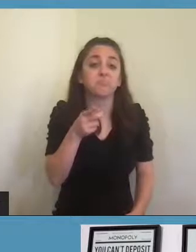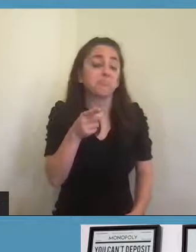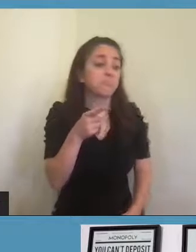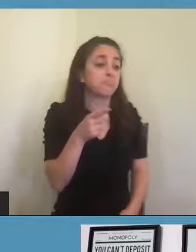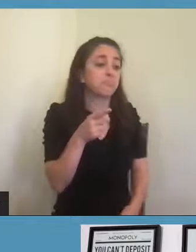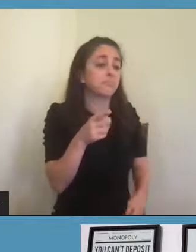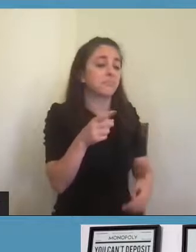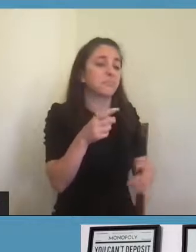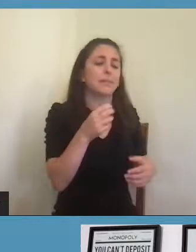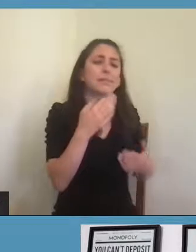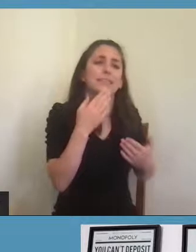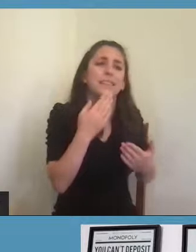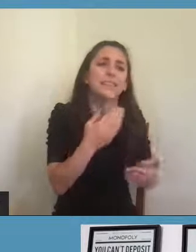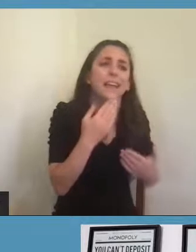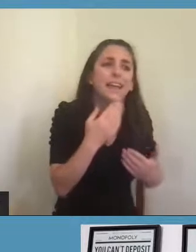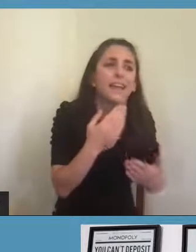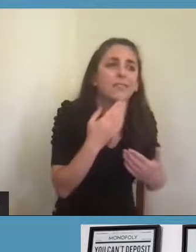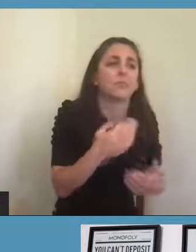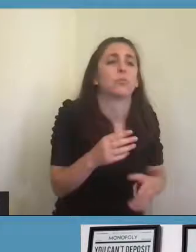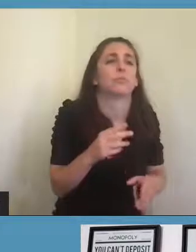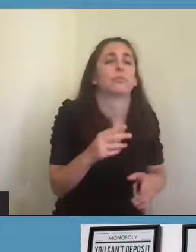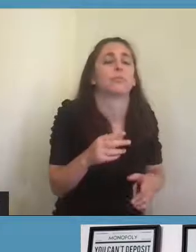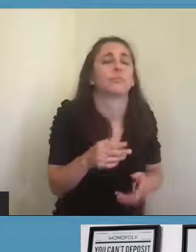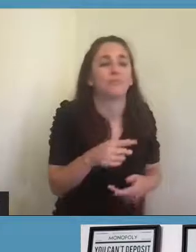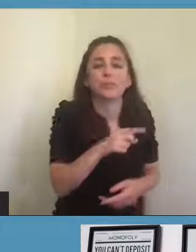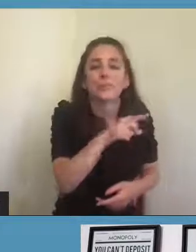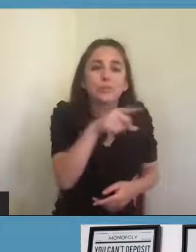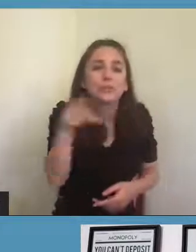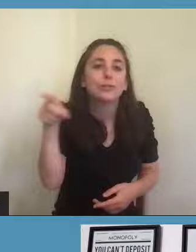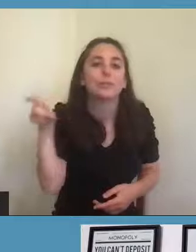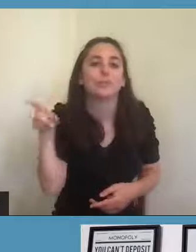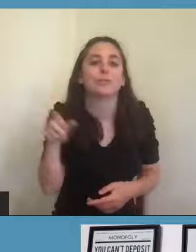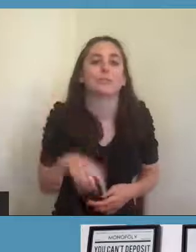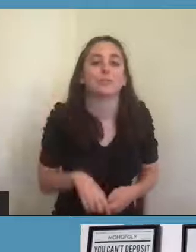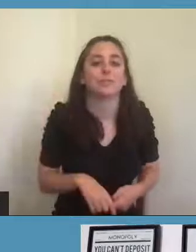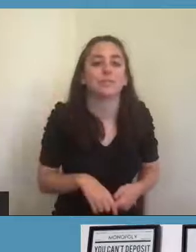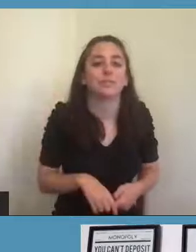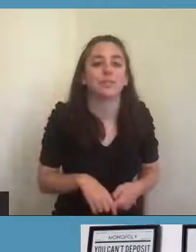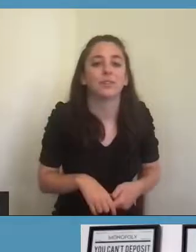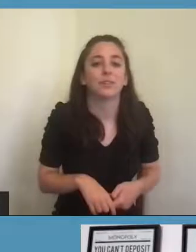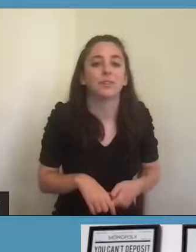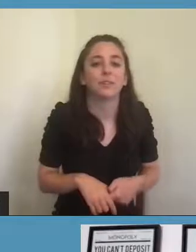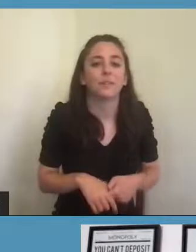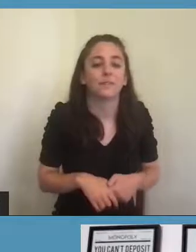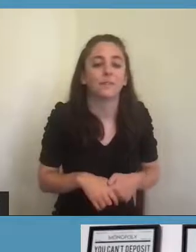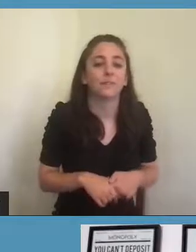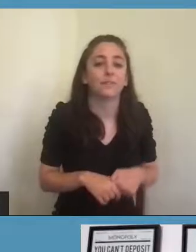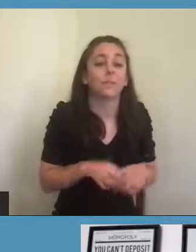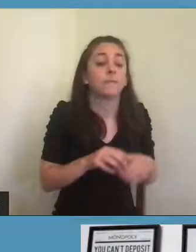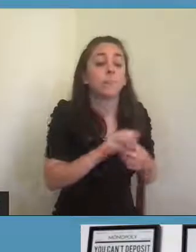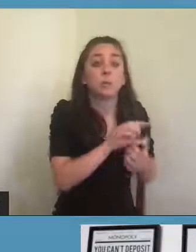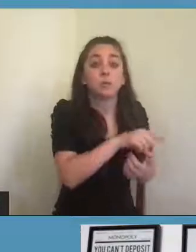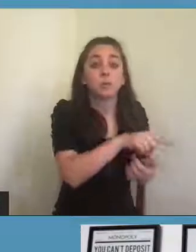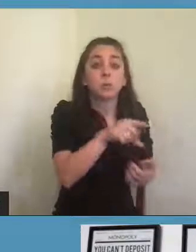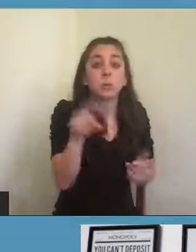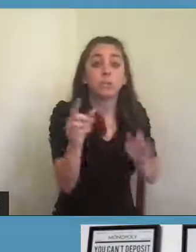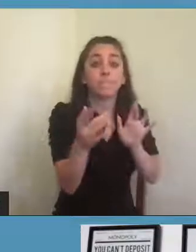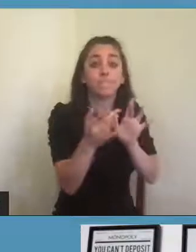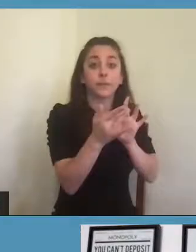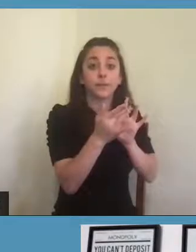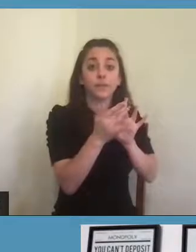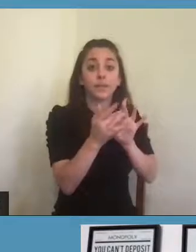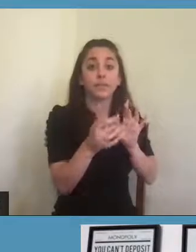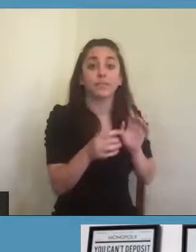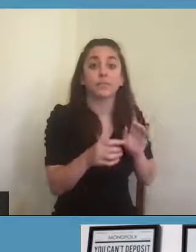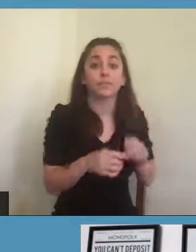am so thankful and grateful for what you all do. And so, for those of you who, connect with me on LinkedIn, by all means, and can just